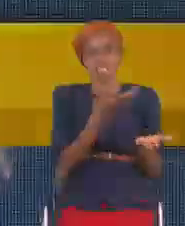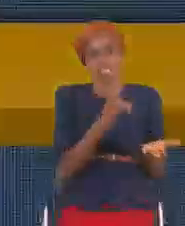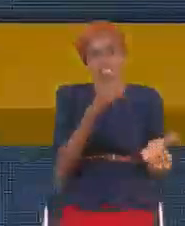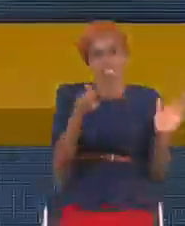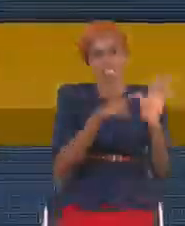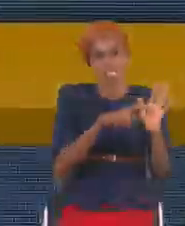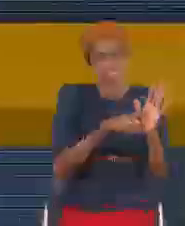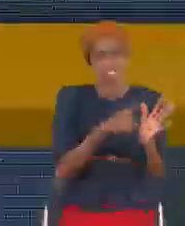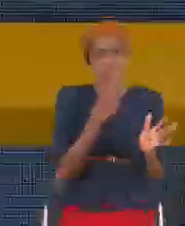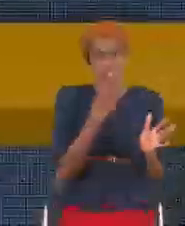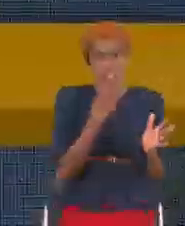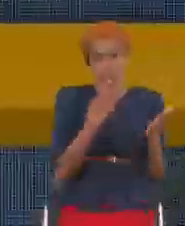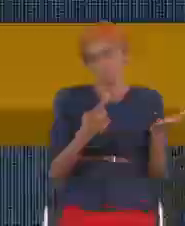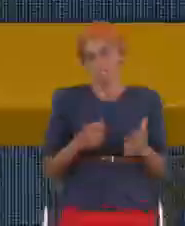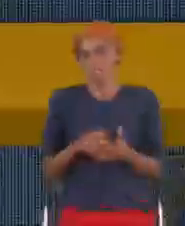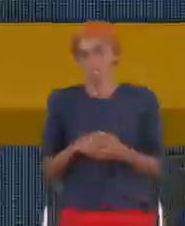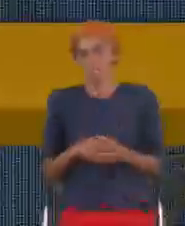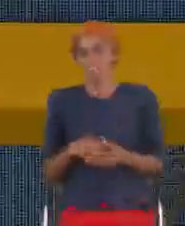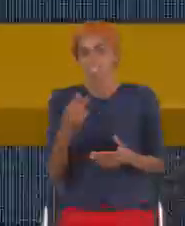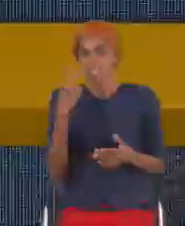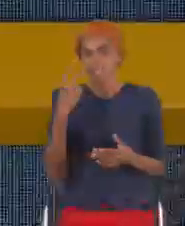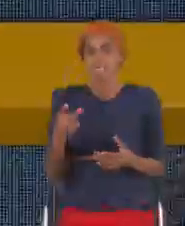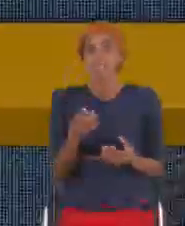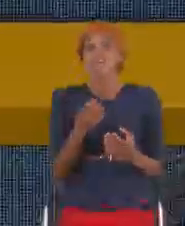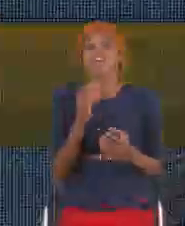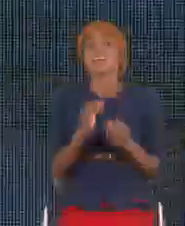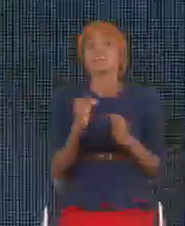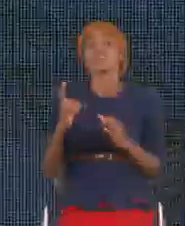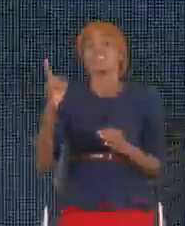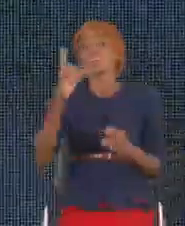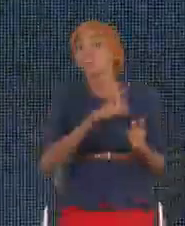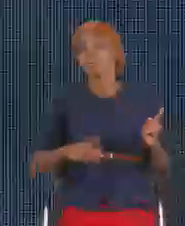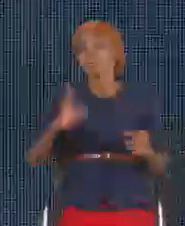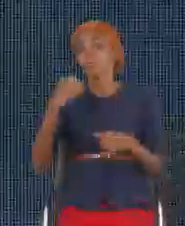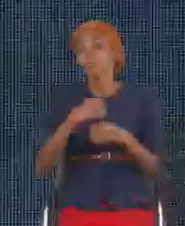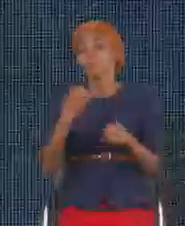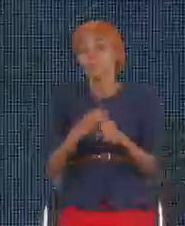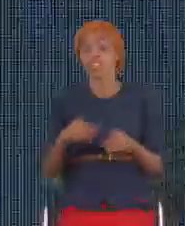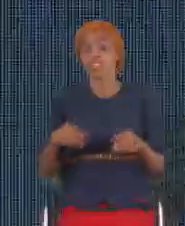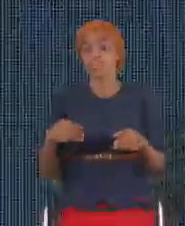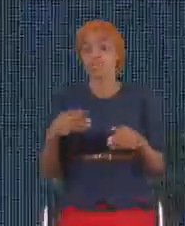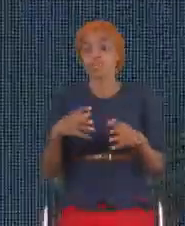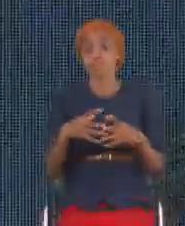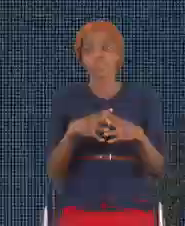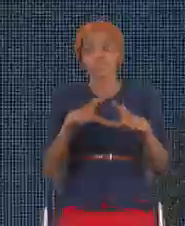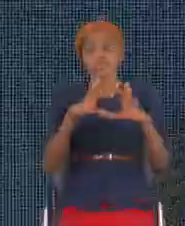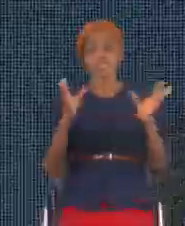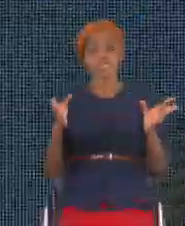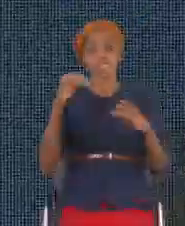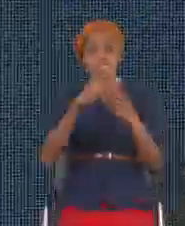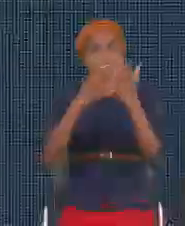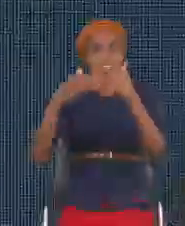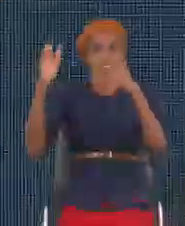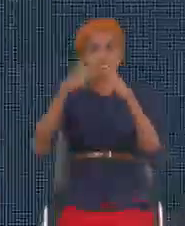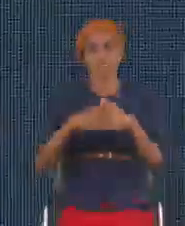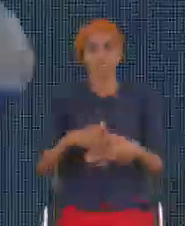tongue. Behold, if the Lord will make windows in heaven, might